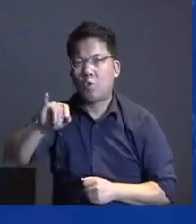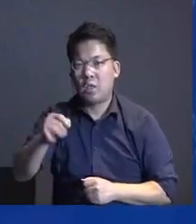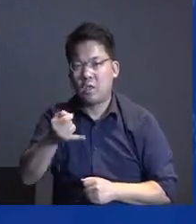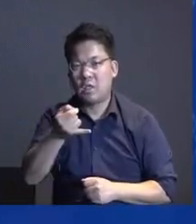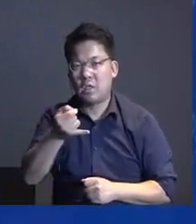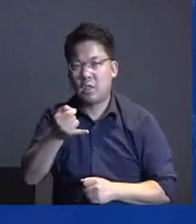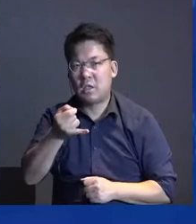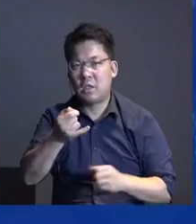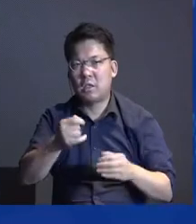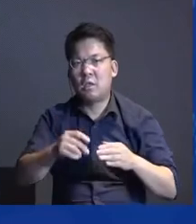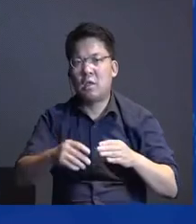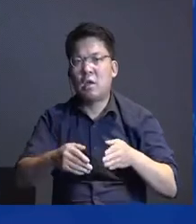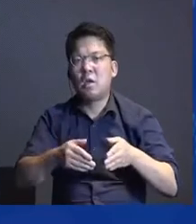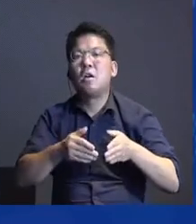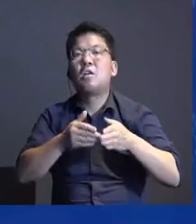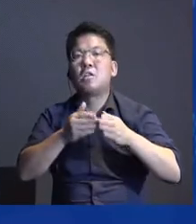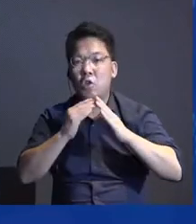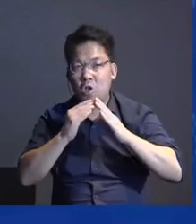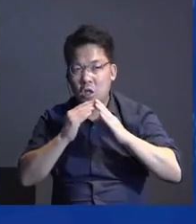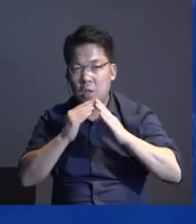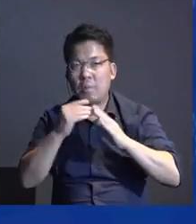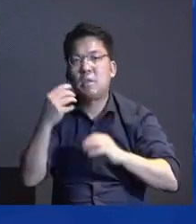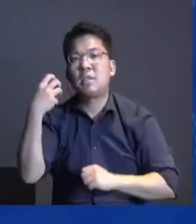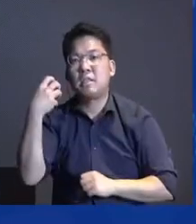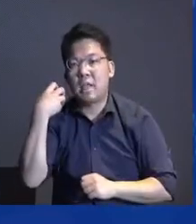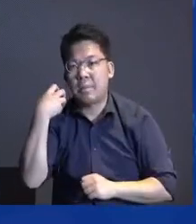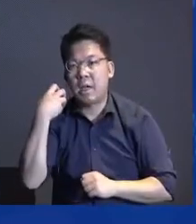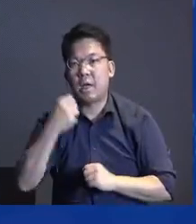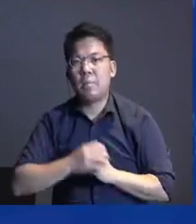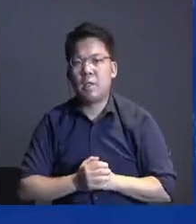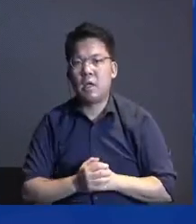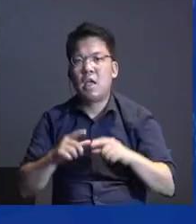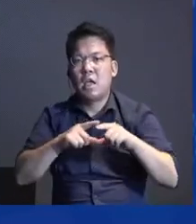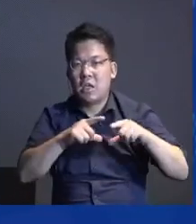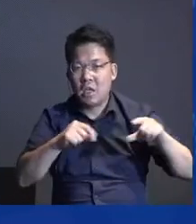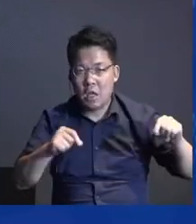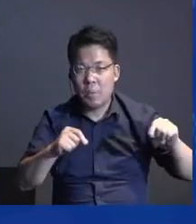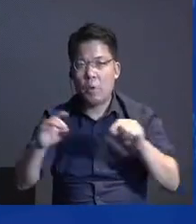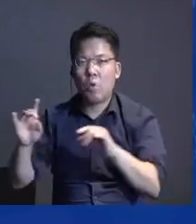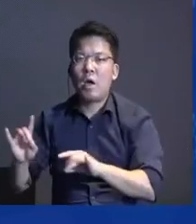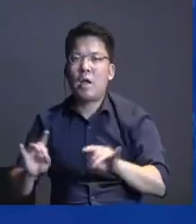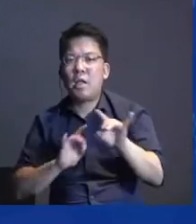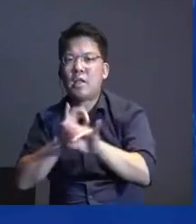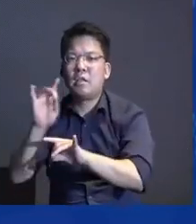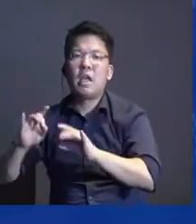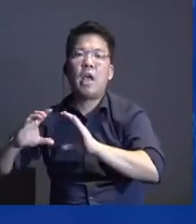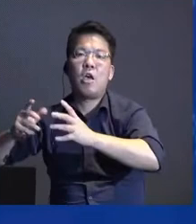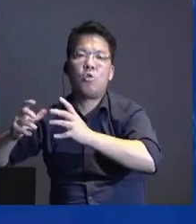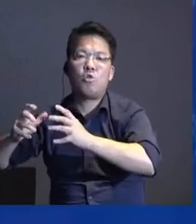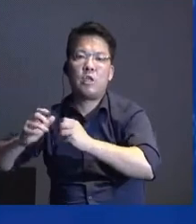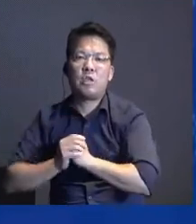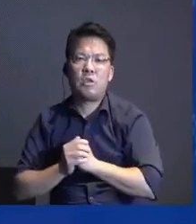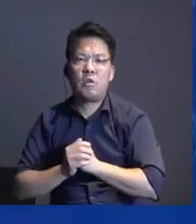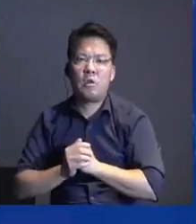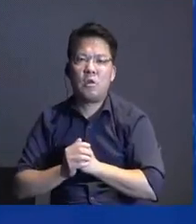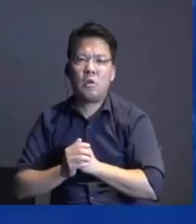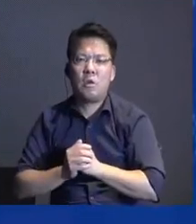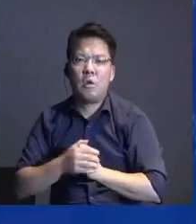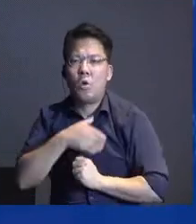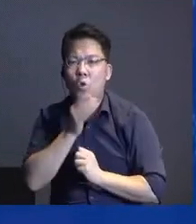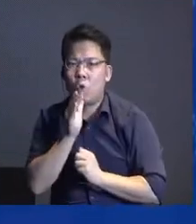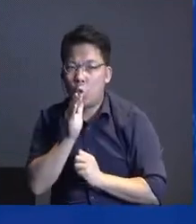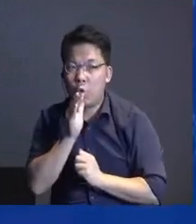care projects in Japan and Thailand. And she has been involved in a research in community-based